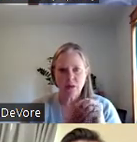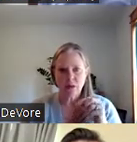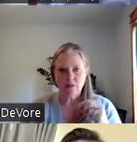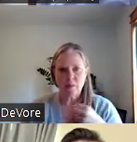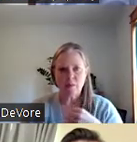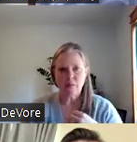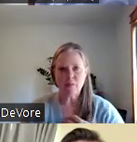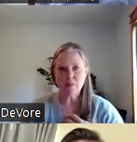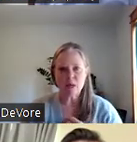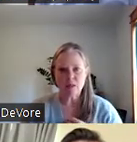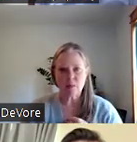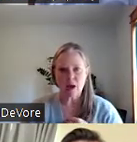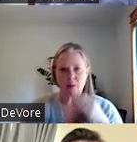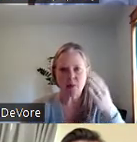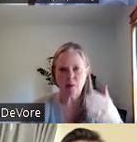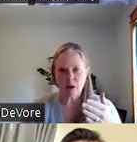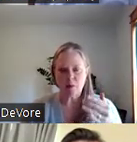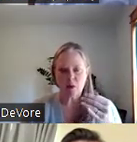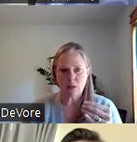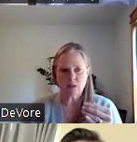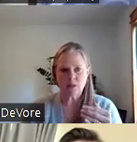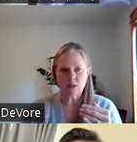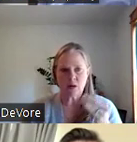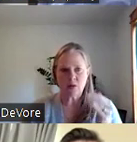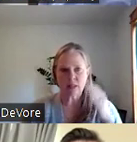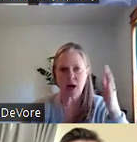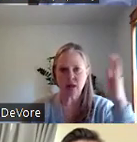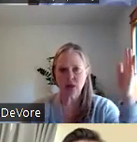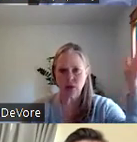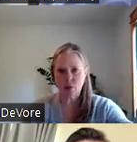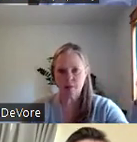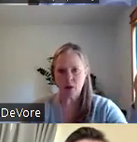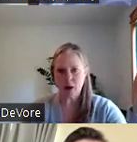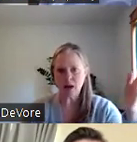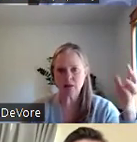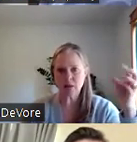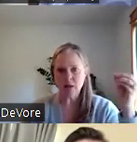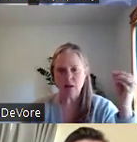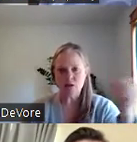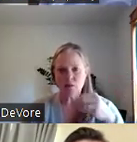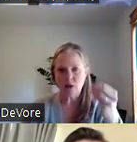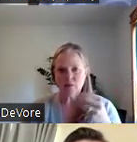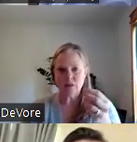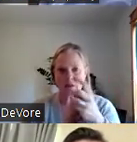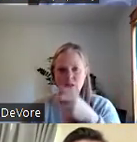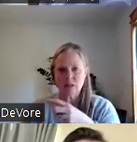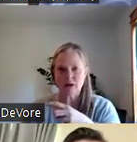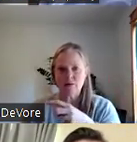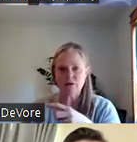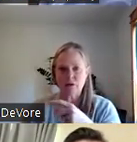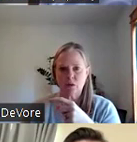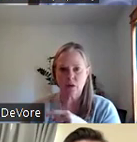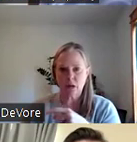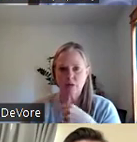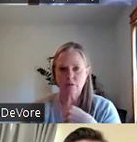information, that me as a MAC member in my 101s with Sarah would say, I need to learn more about X, and she would help facilitate